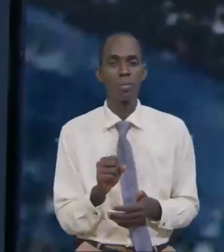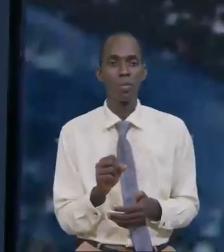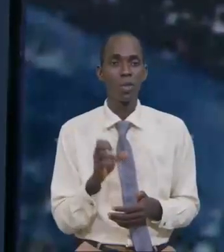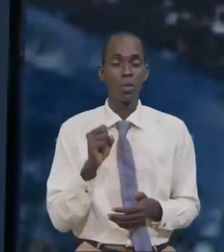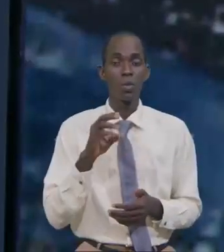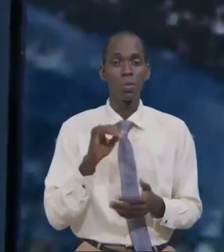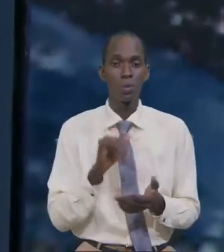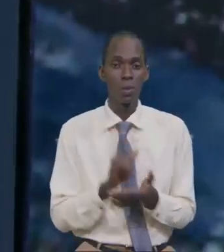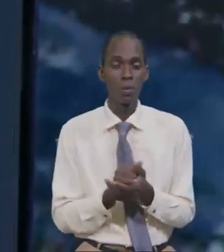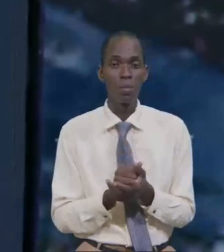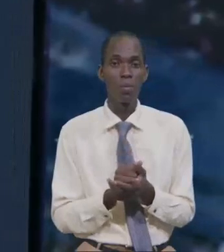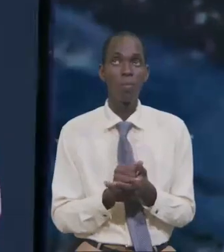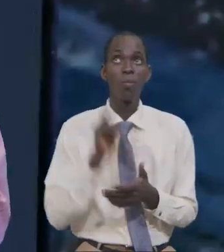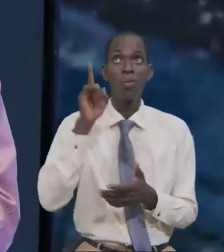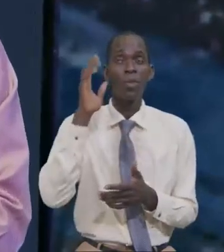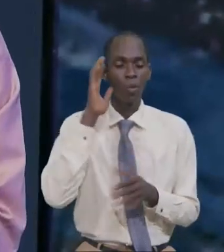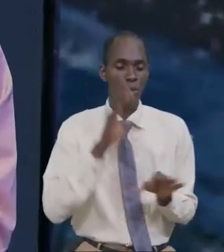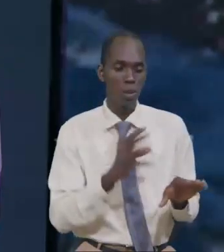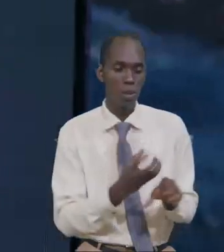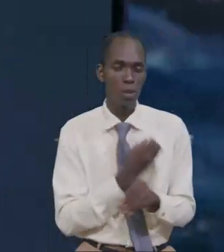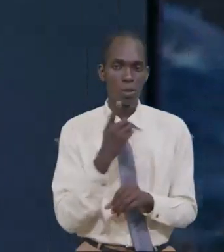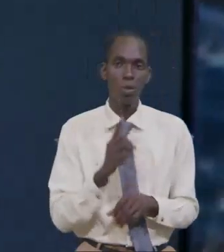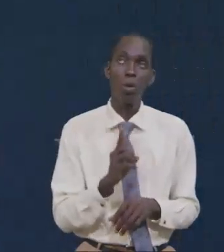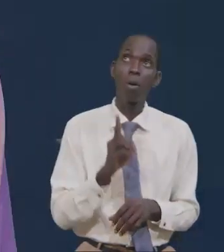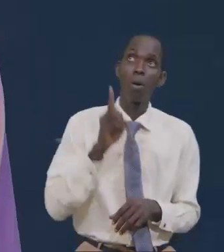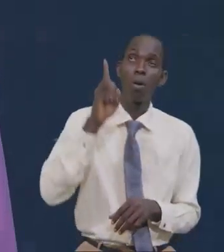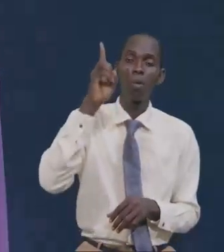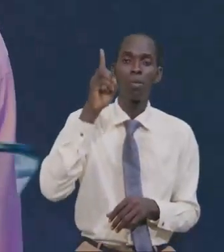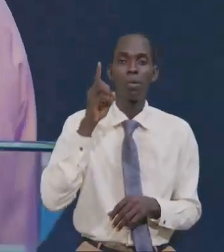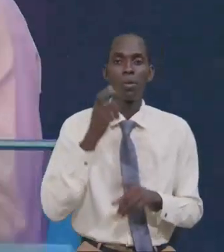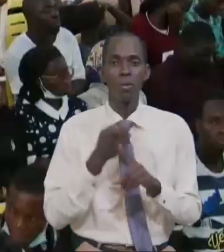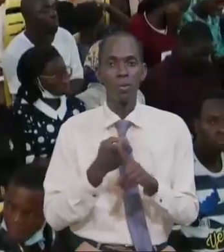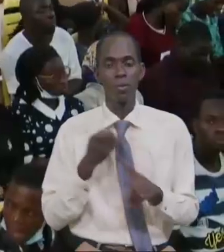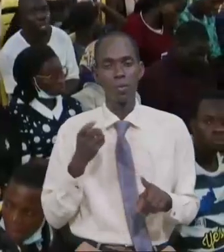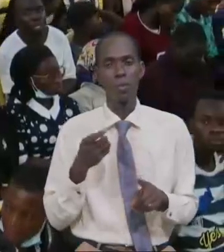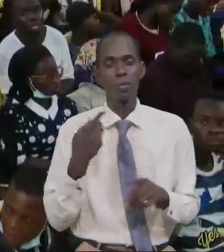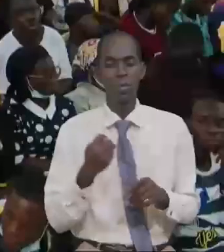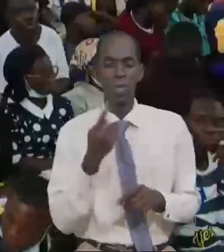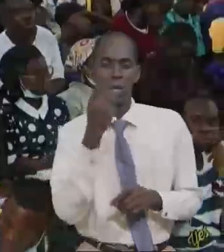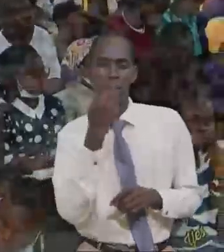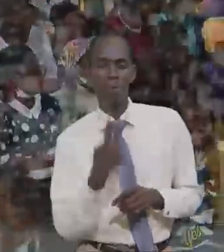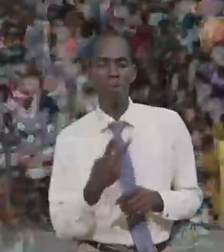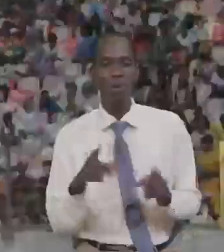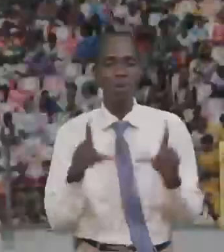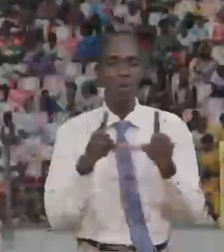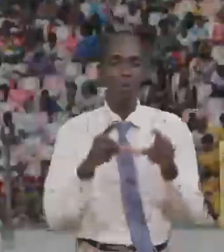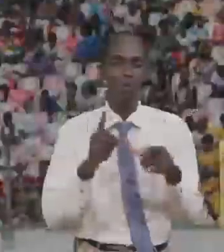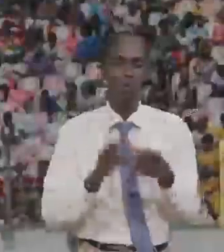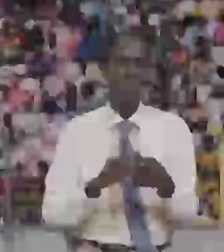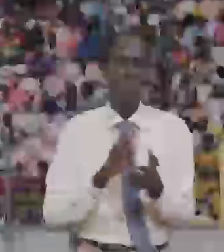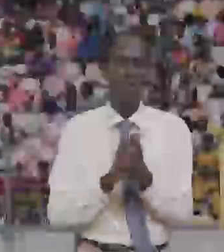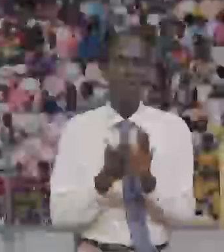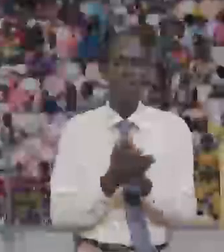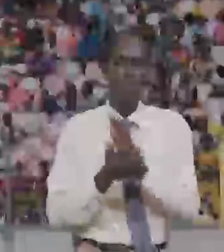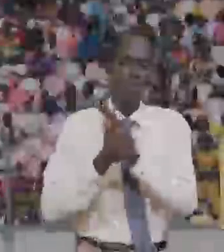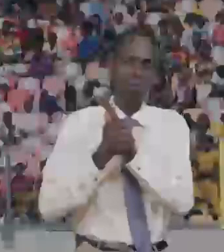to mastery by miracle in Jesus' name. Now, I might talk